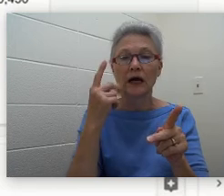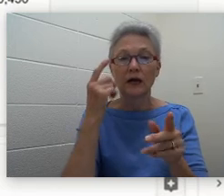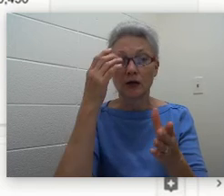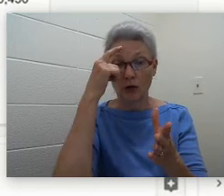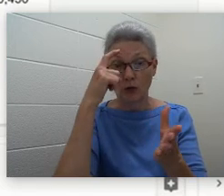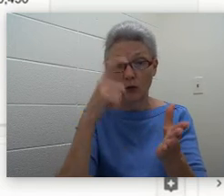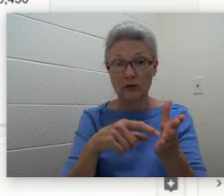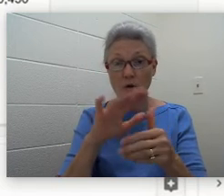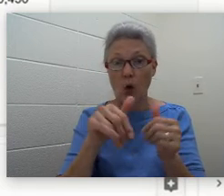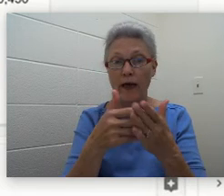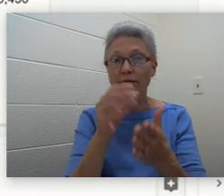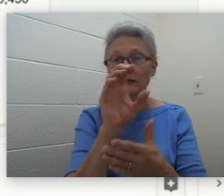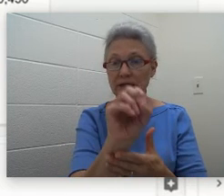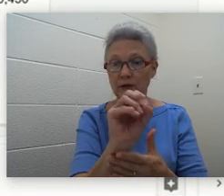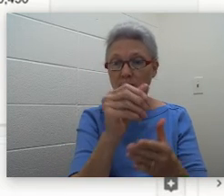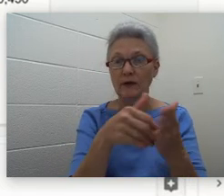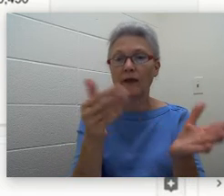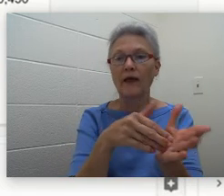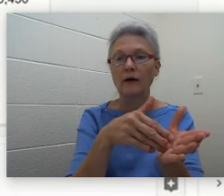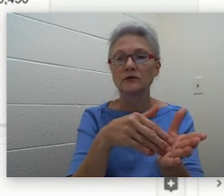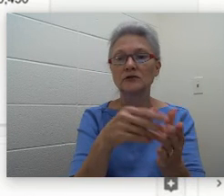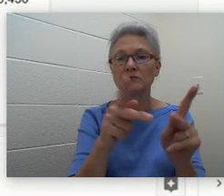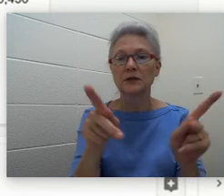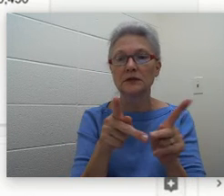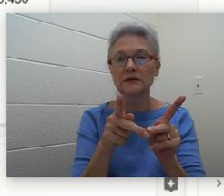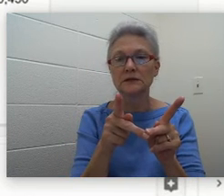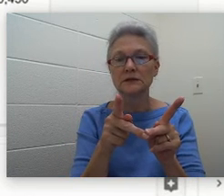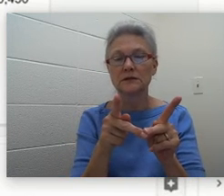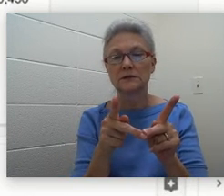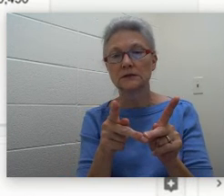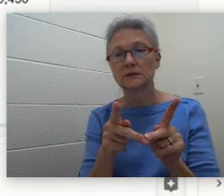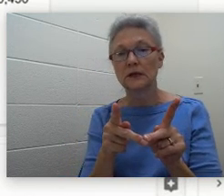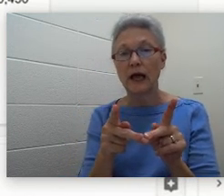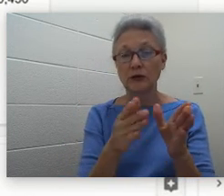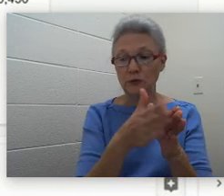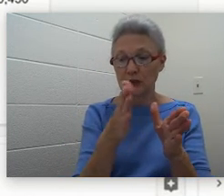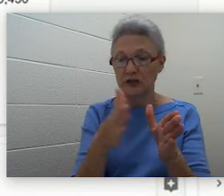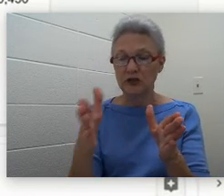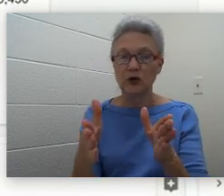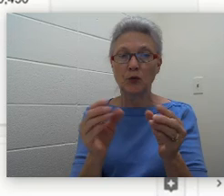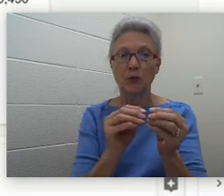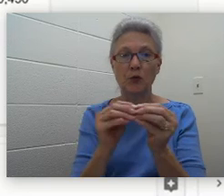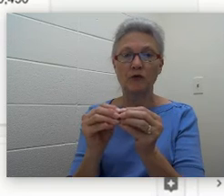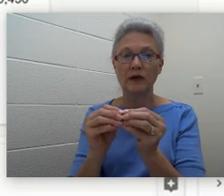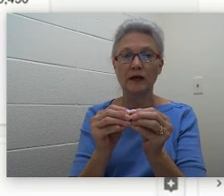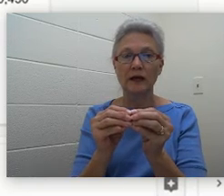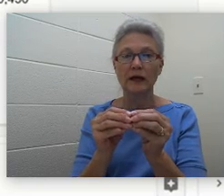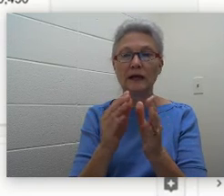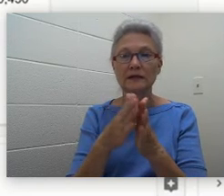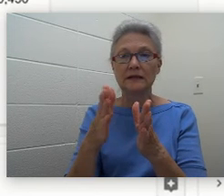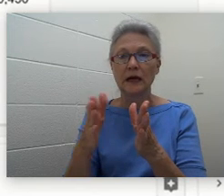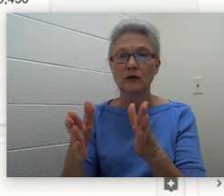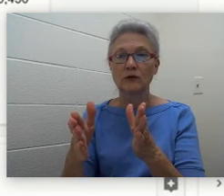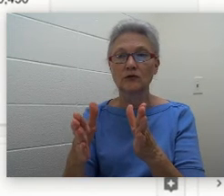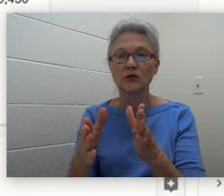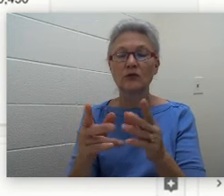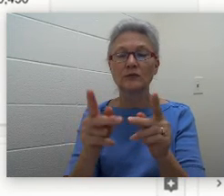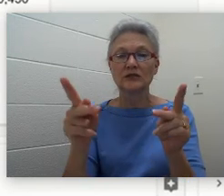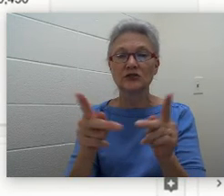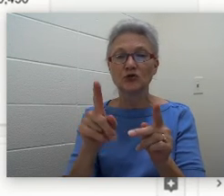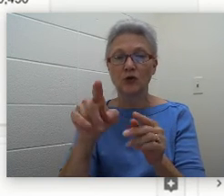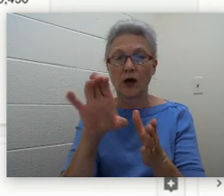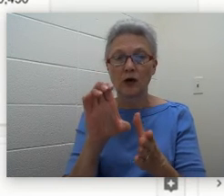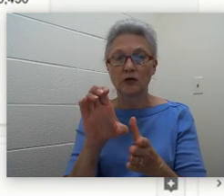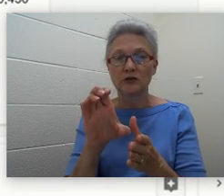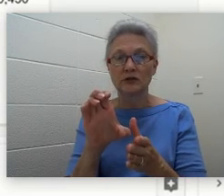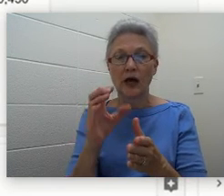the digits have a 0 in the 1,000s place. As we continue moving down our place value positions to the hundreds, I'm